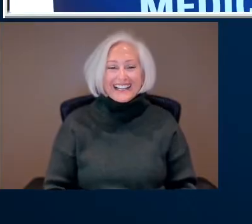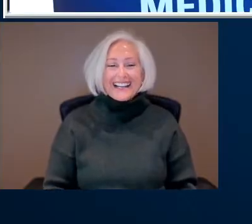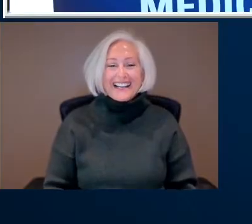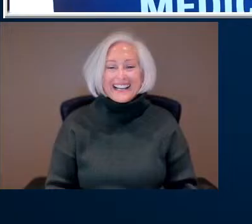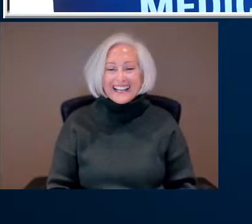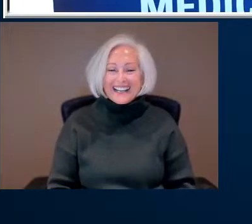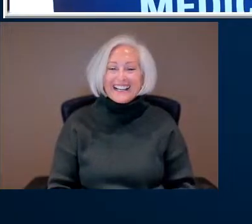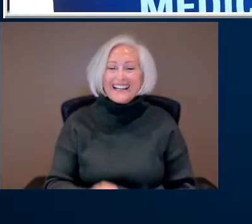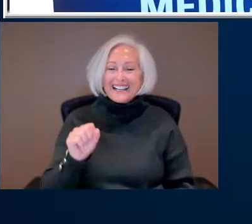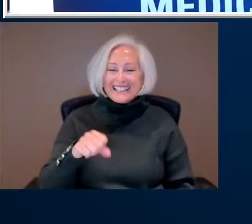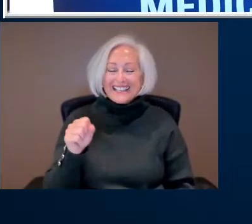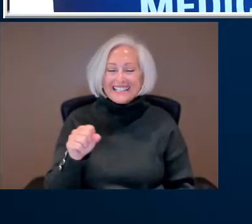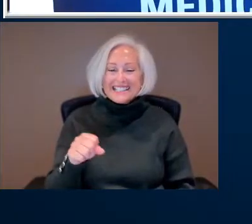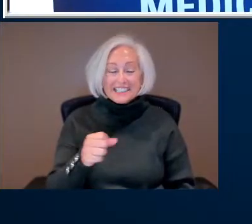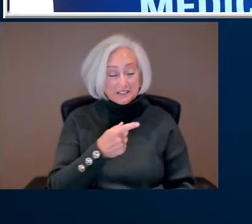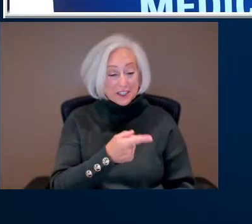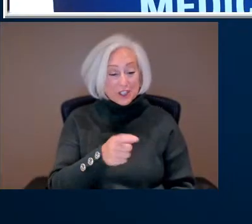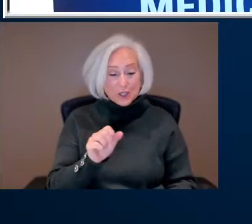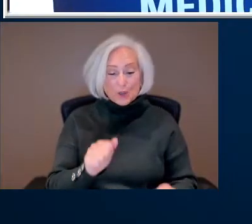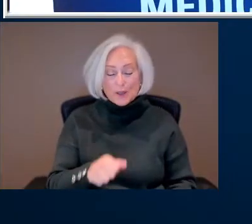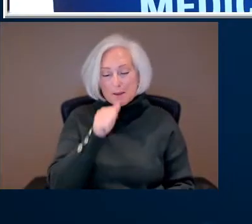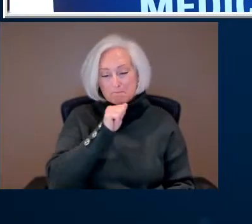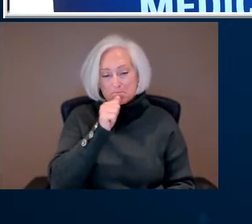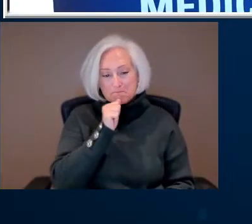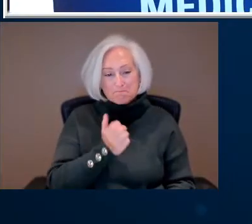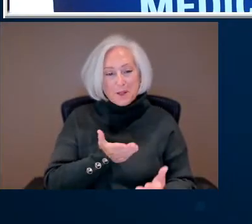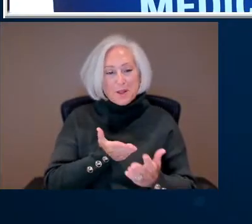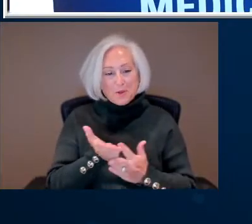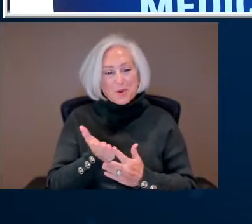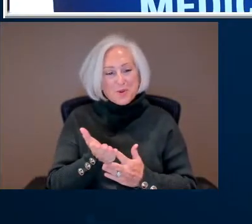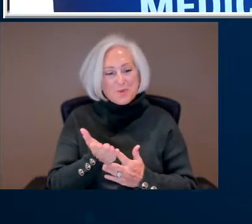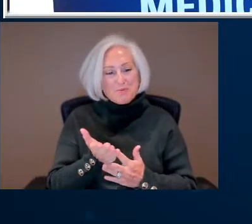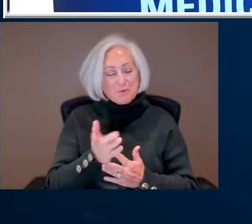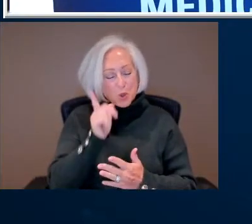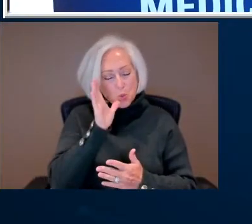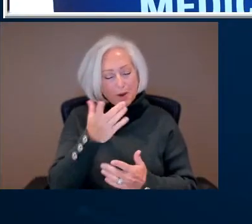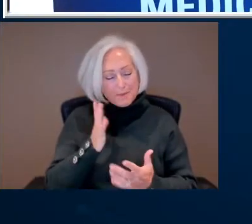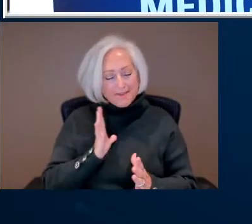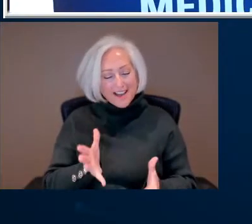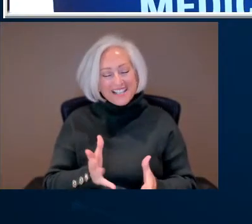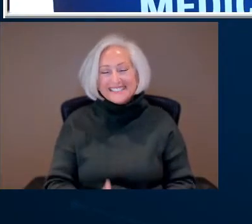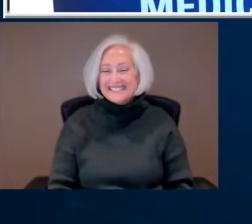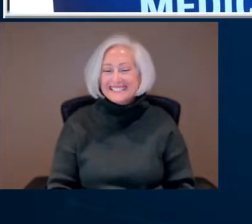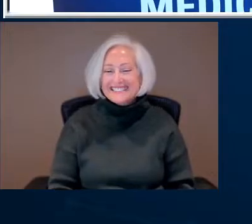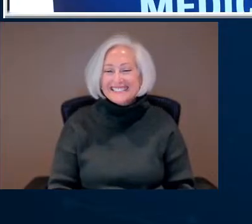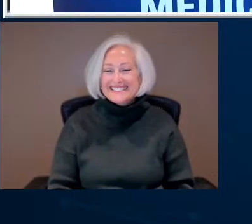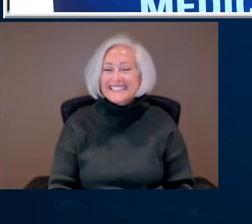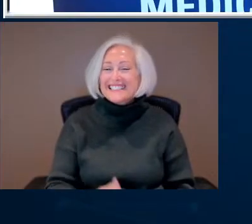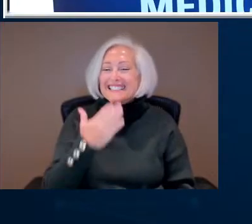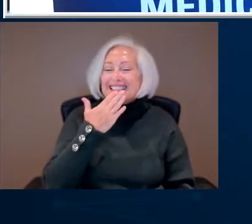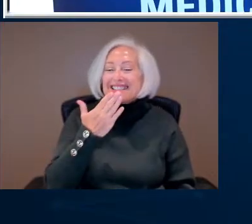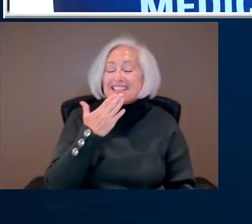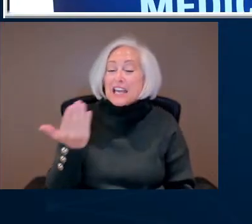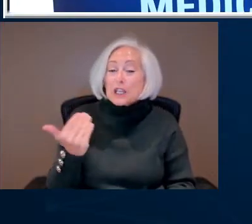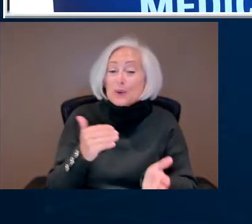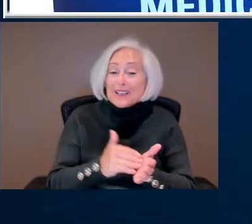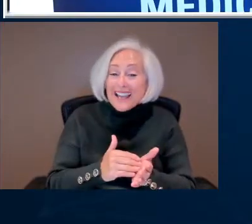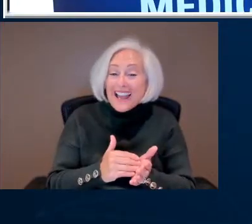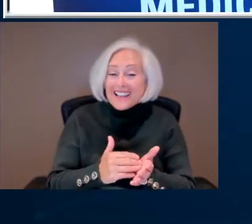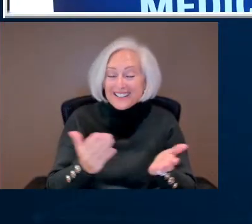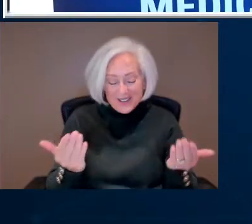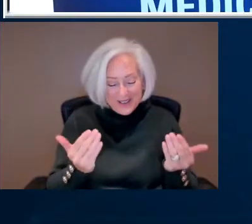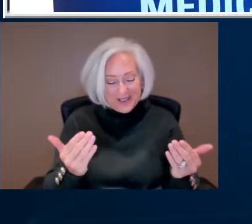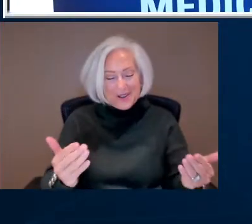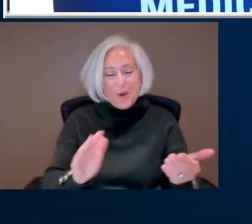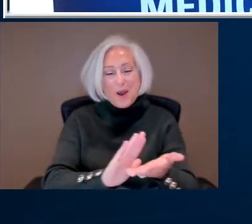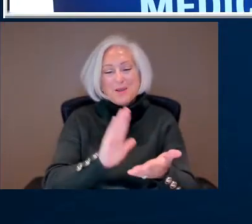Yes, you can get through it. You're going to be all right. Well, thank you again. And we'll let you get back to being a mom, opening the